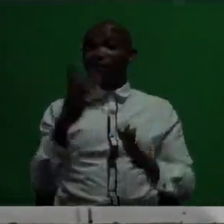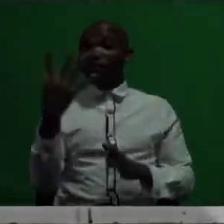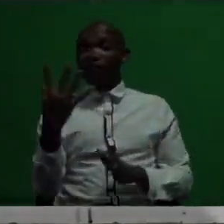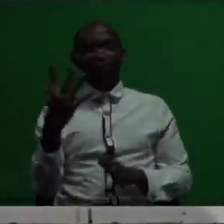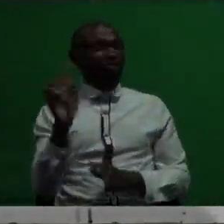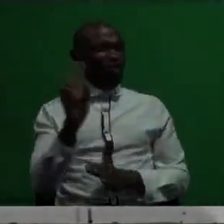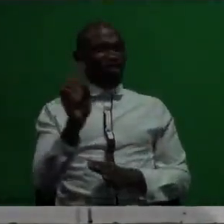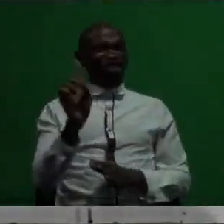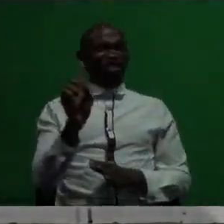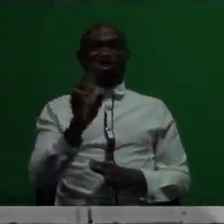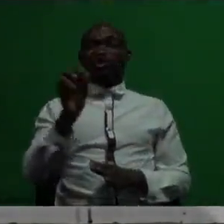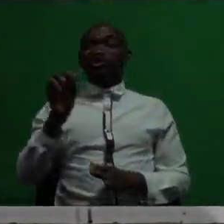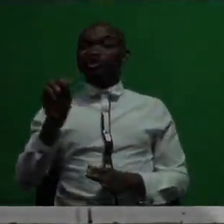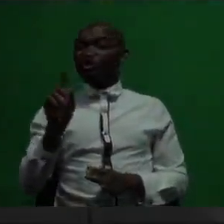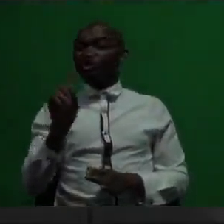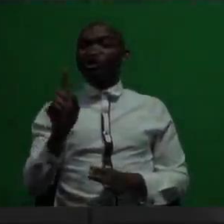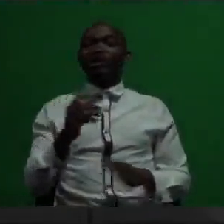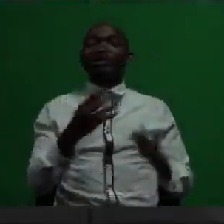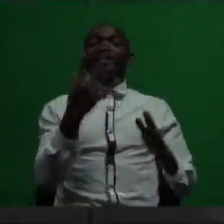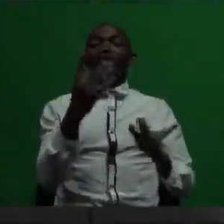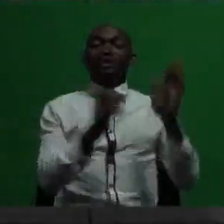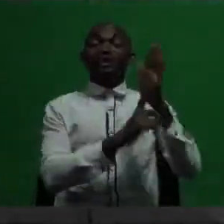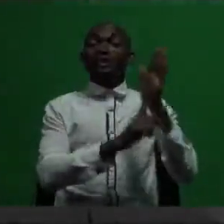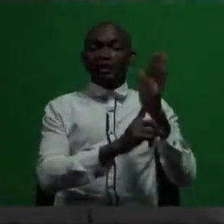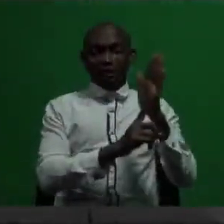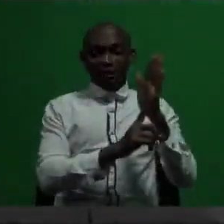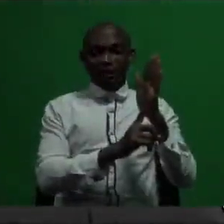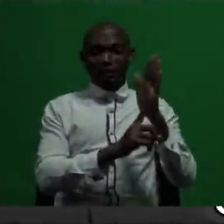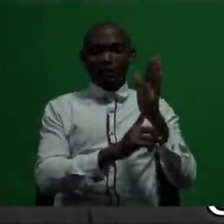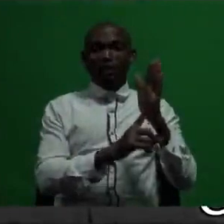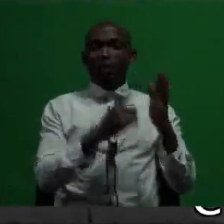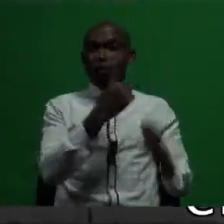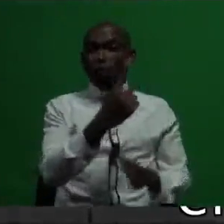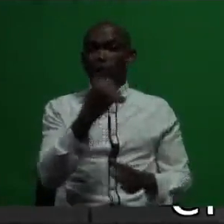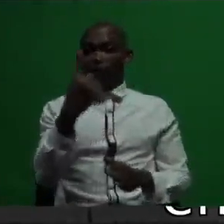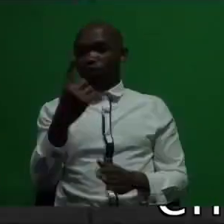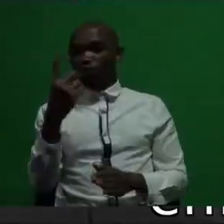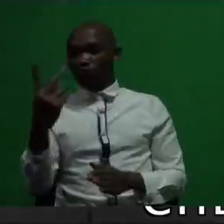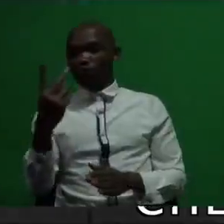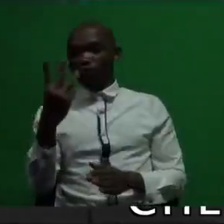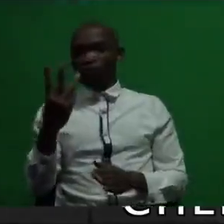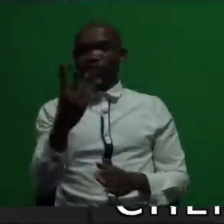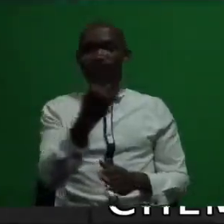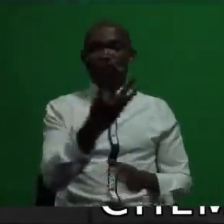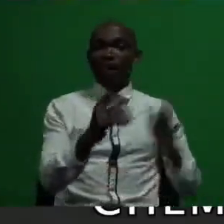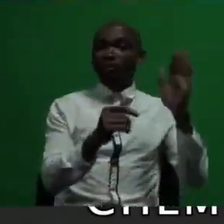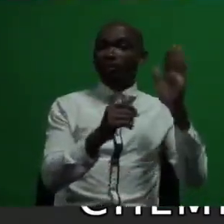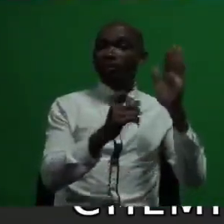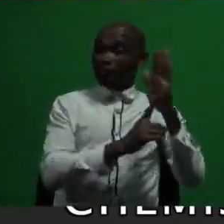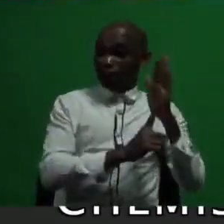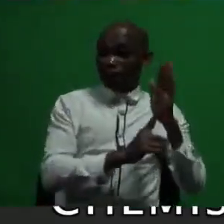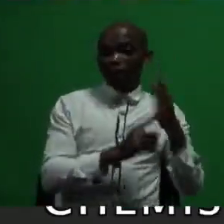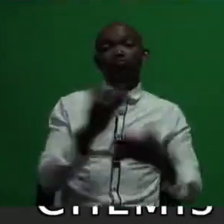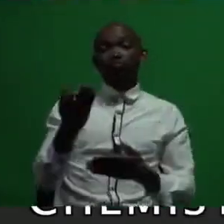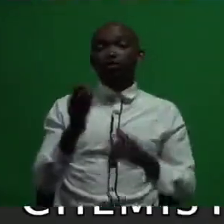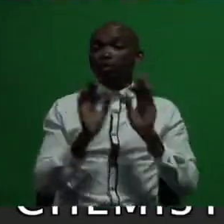Okay, they are 6. 1, 2, 3, 4, 5, 6. In this compound, we have 6